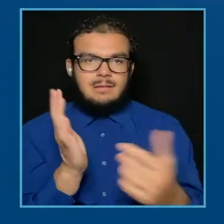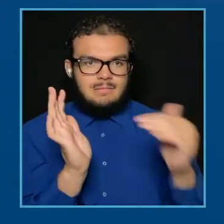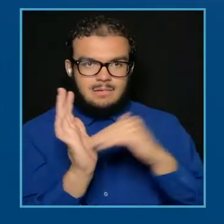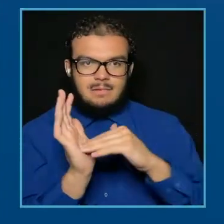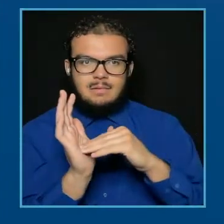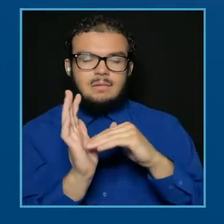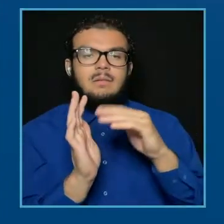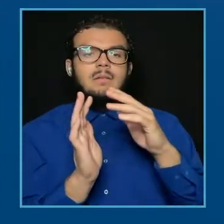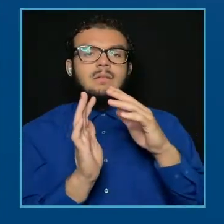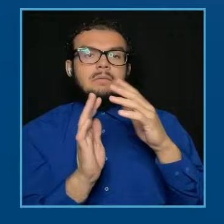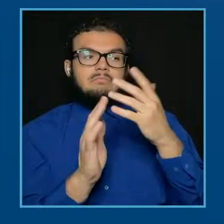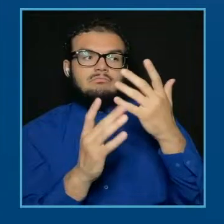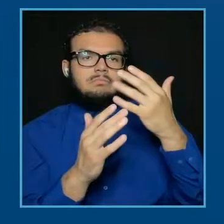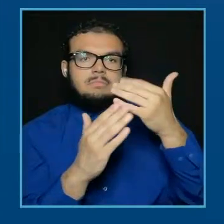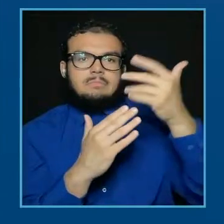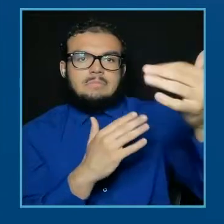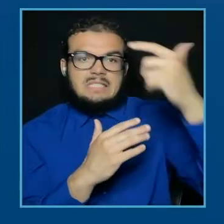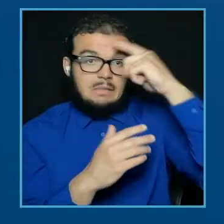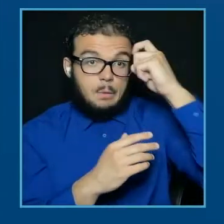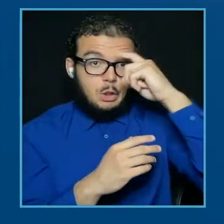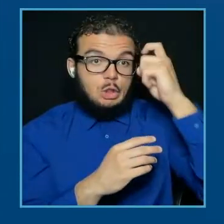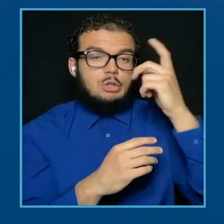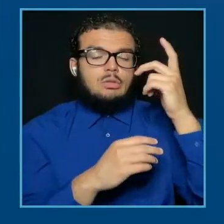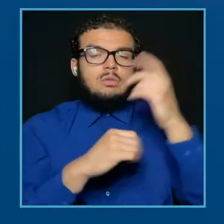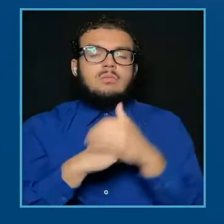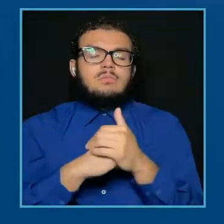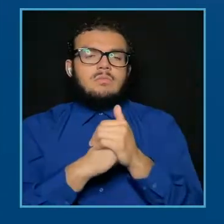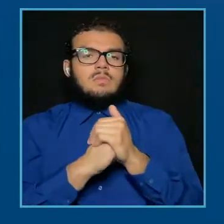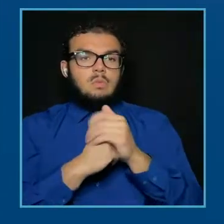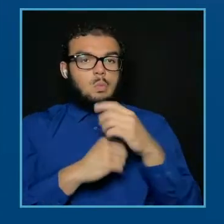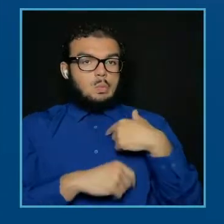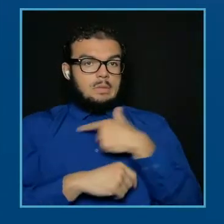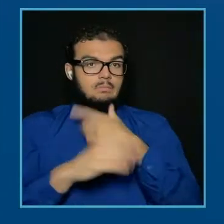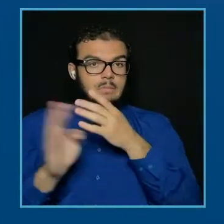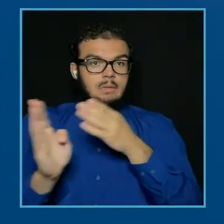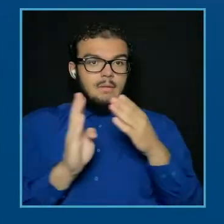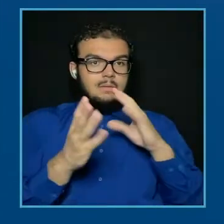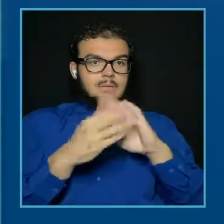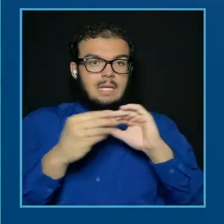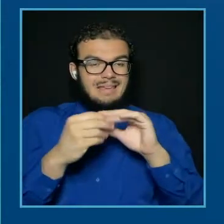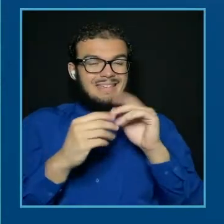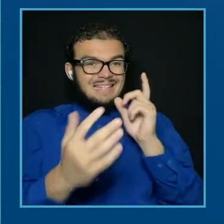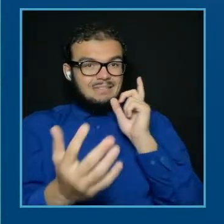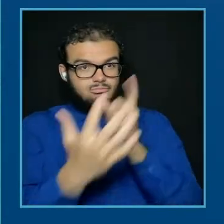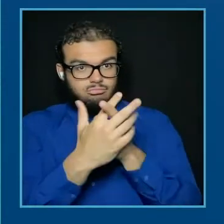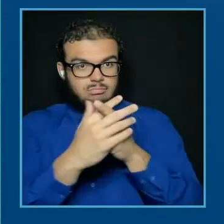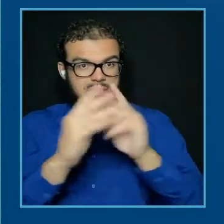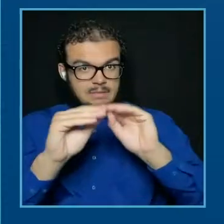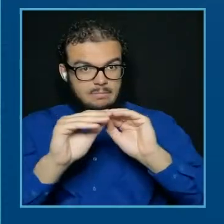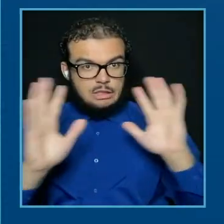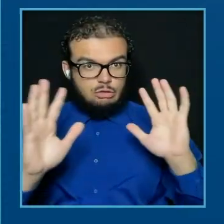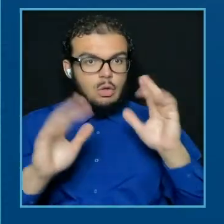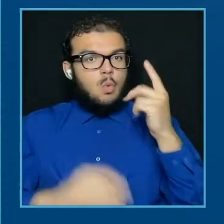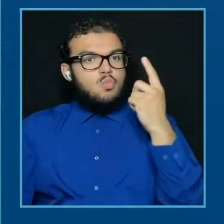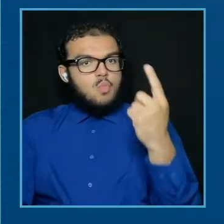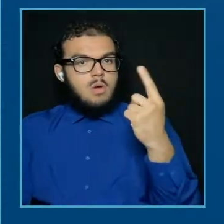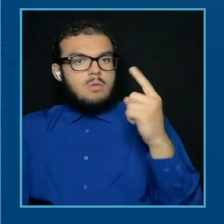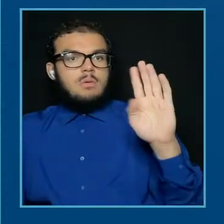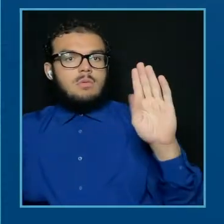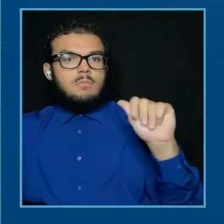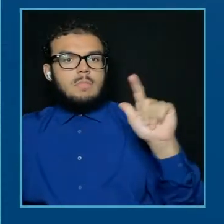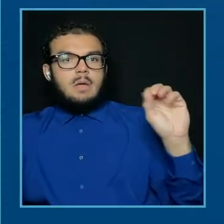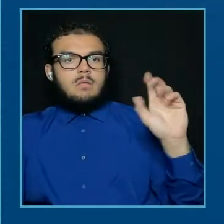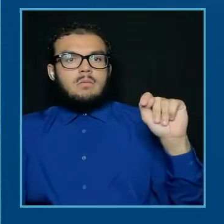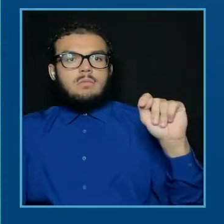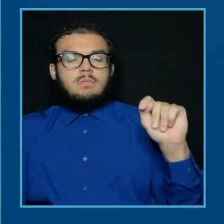over the summer or whatever? Are we saying explicitly one ballot